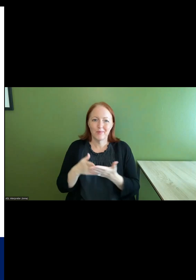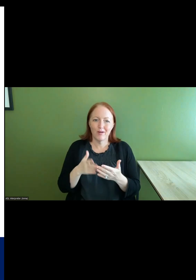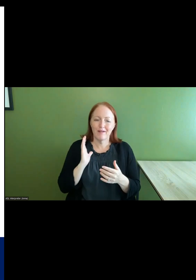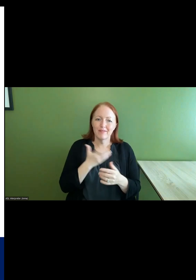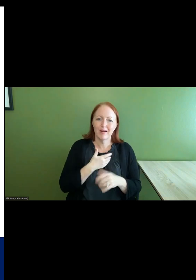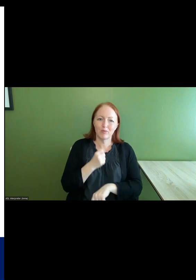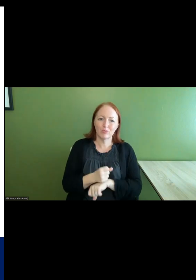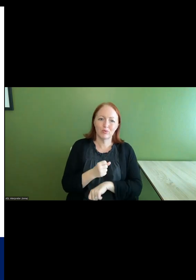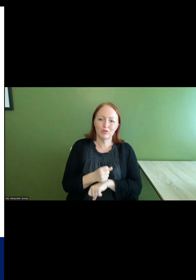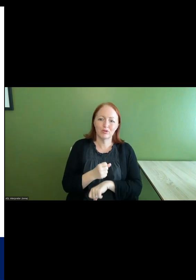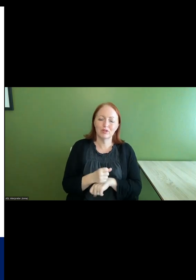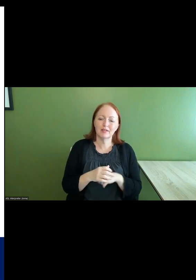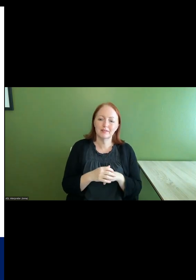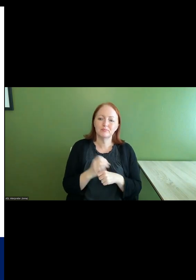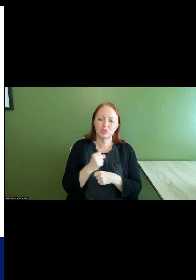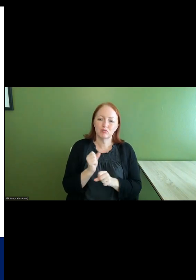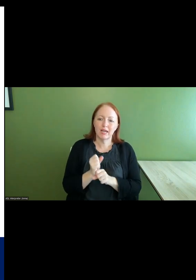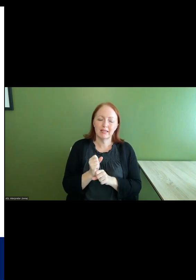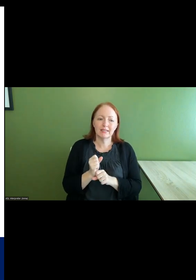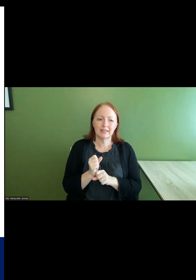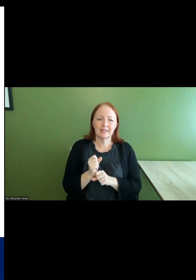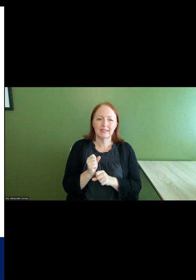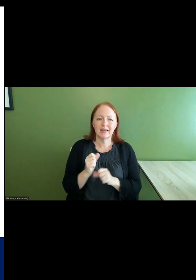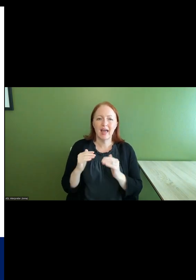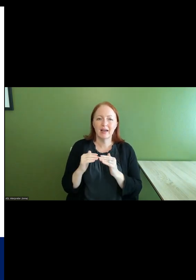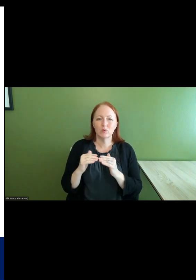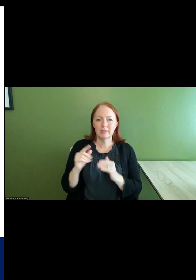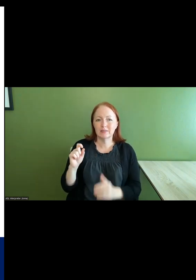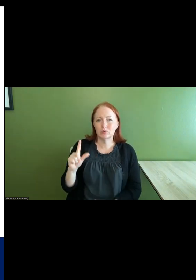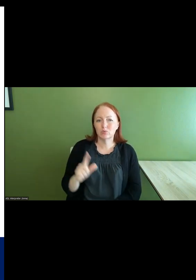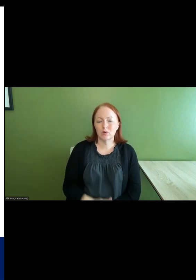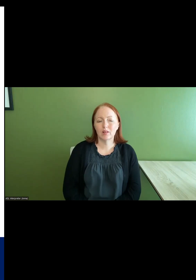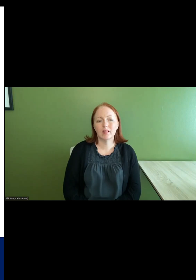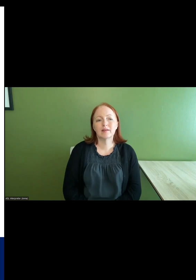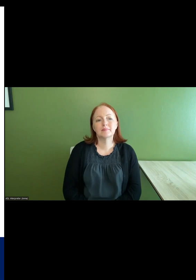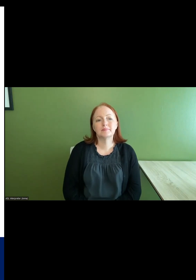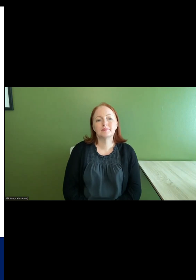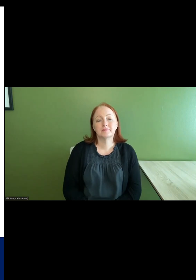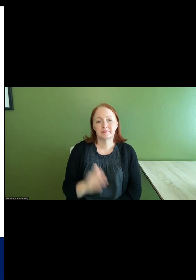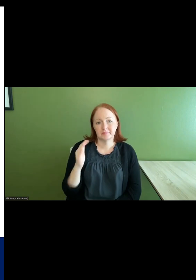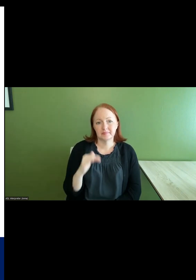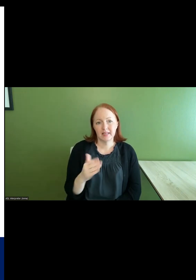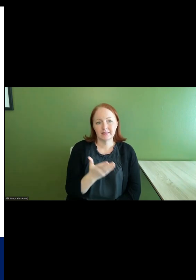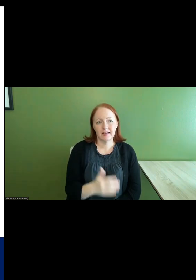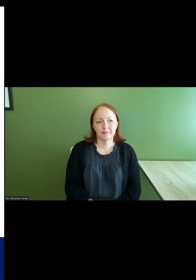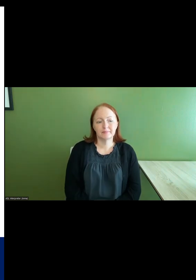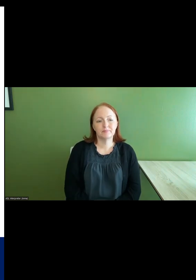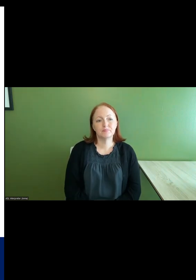our work, which was creating this equity tool. And if you could go to the next slide,